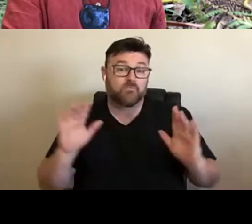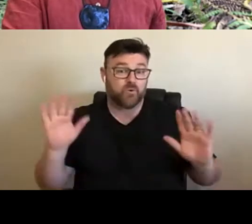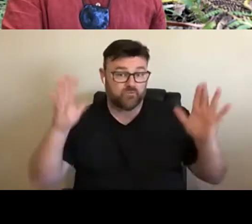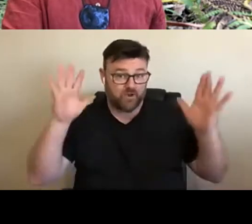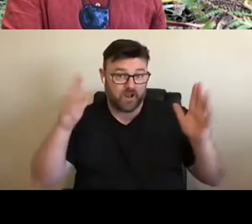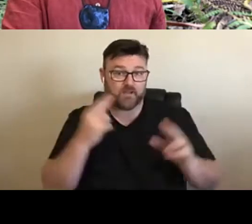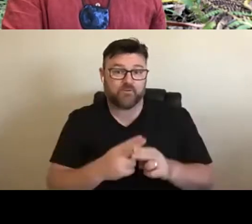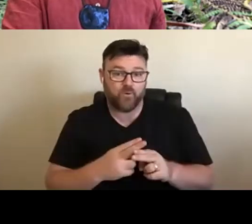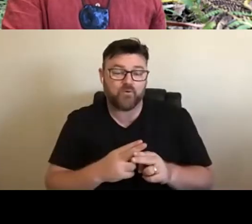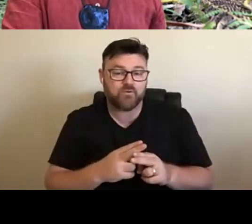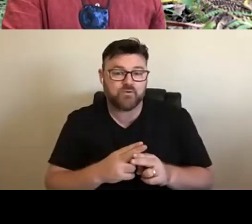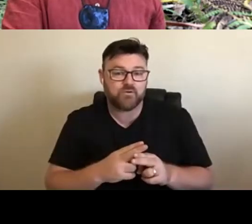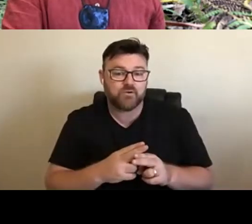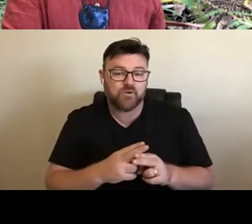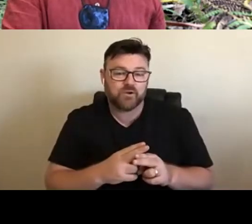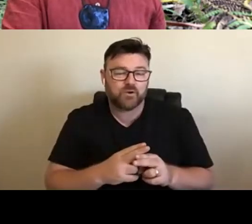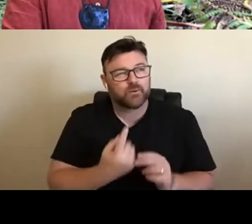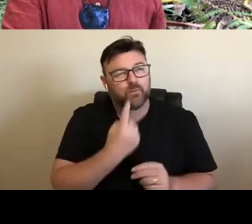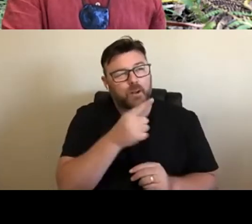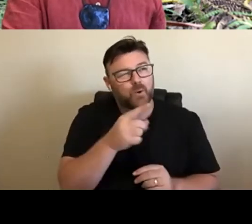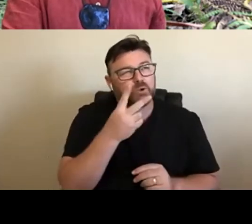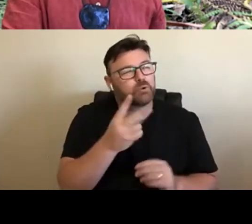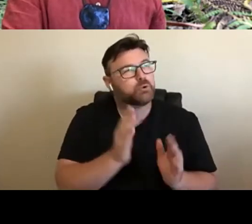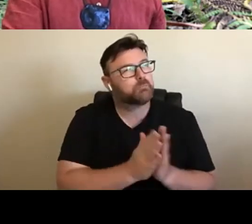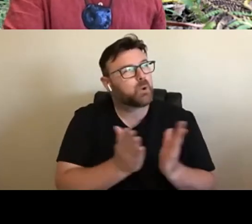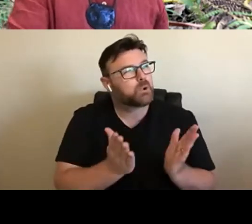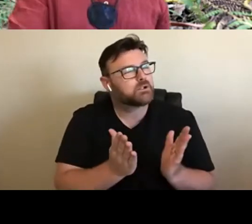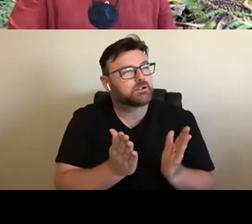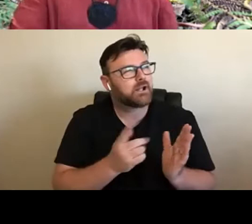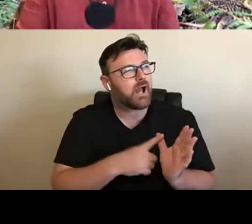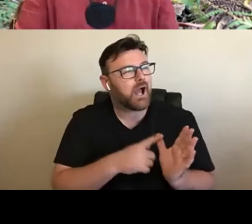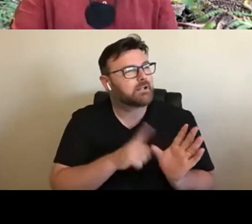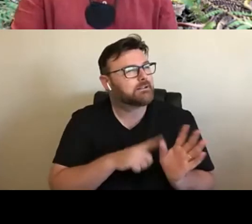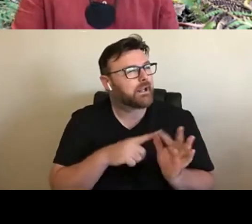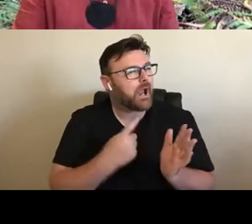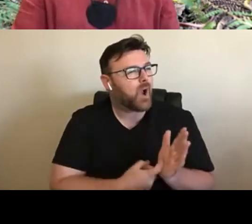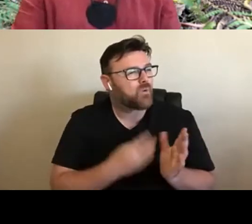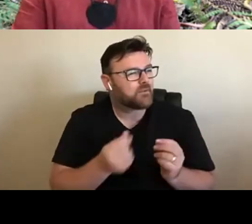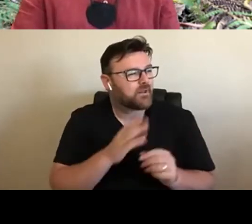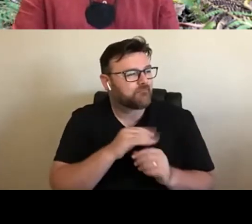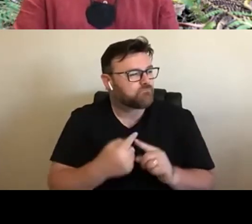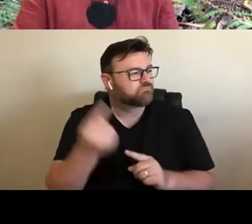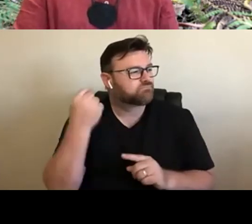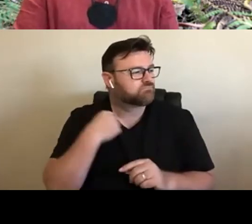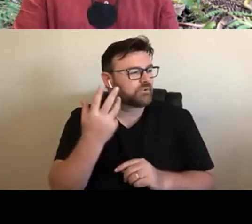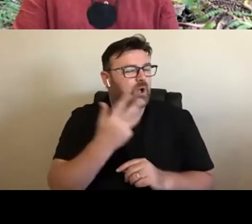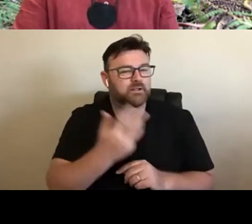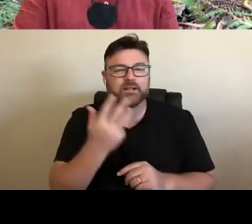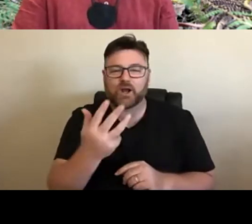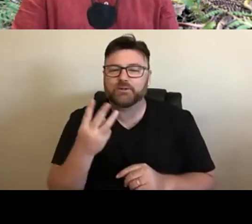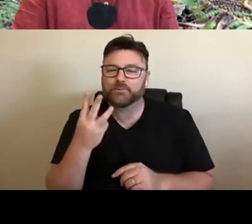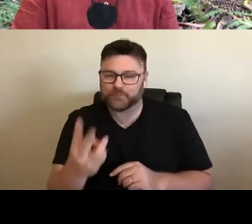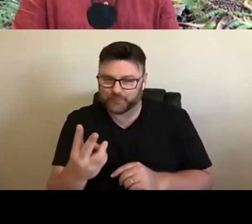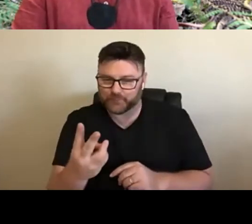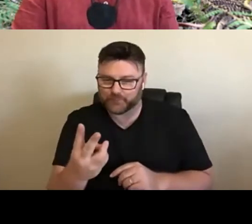year, 1.2 books I think they've worked out today I've done since 1992. And my commitment is to